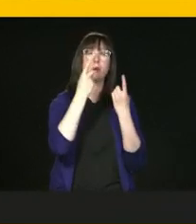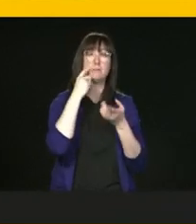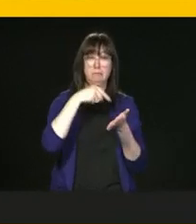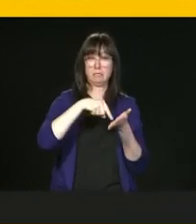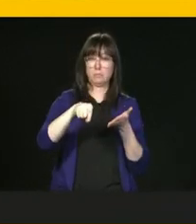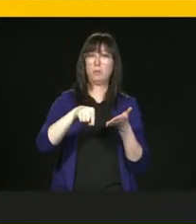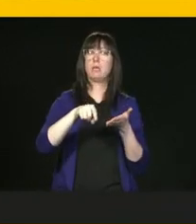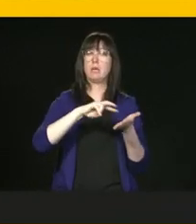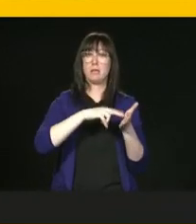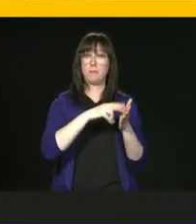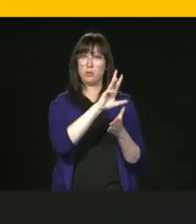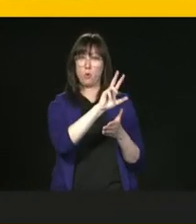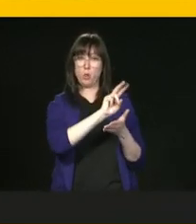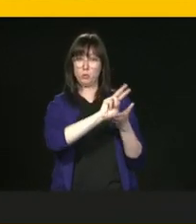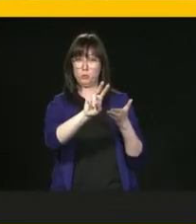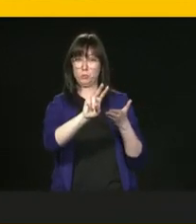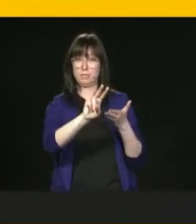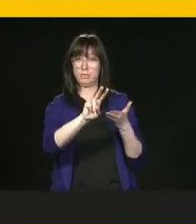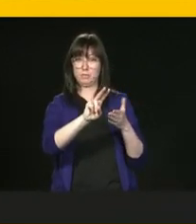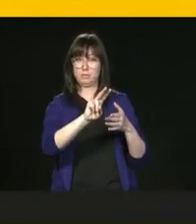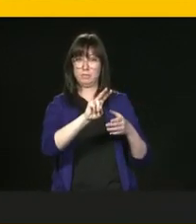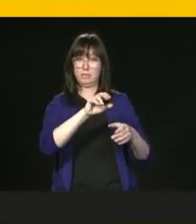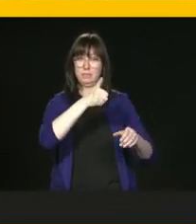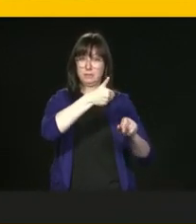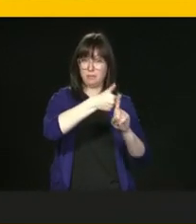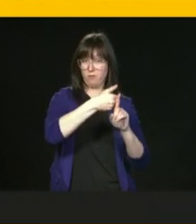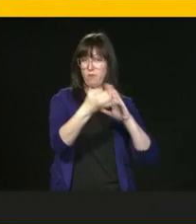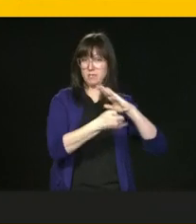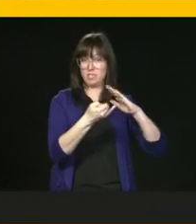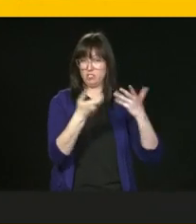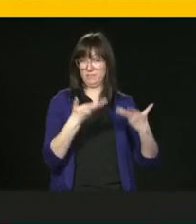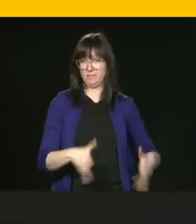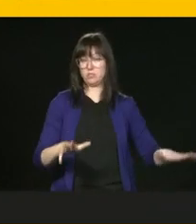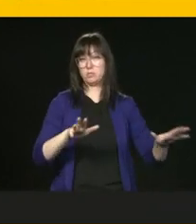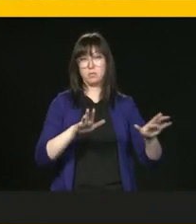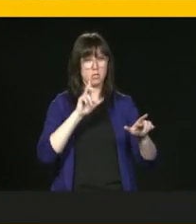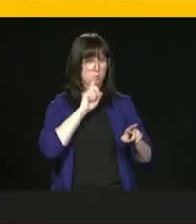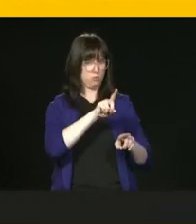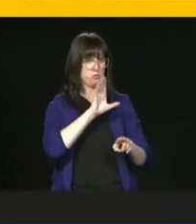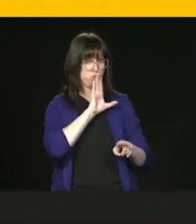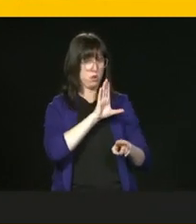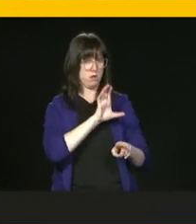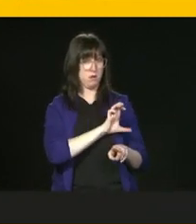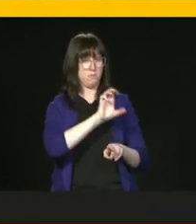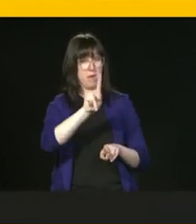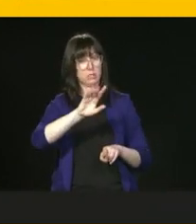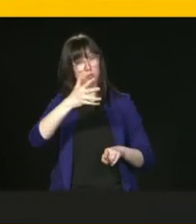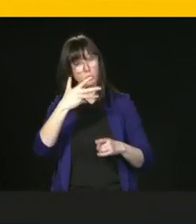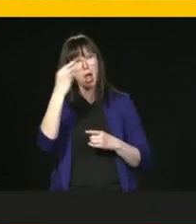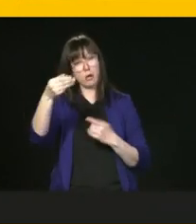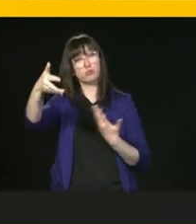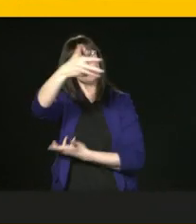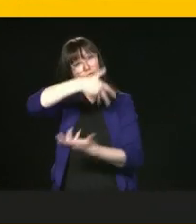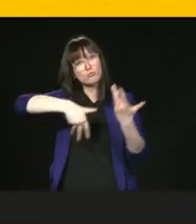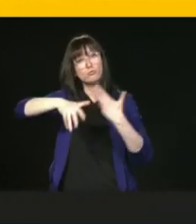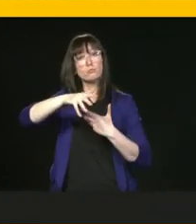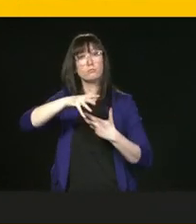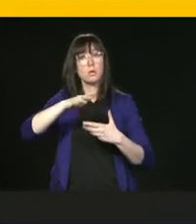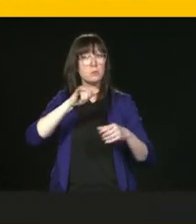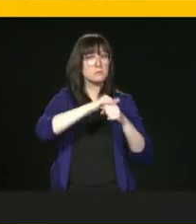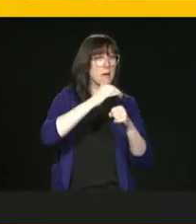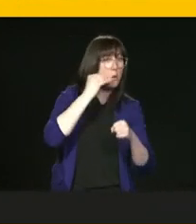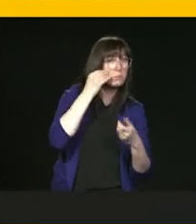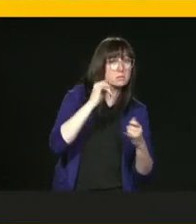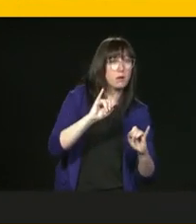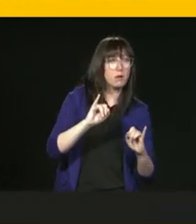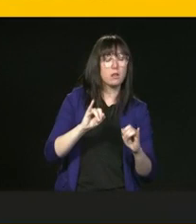be the end of your 14-day self-isolation. Are you planning to resume a quasi-public schedule? Are you planning to leave the House?